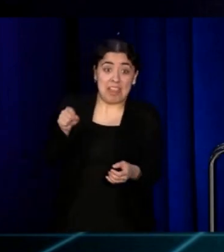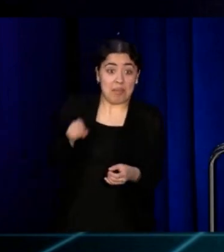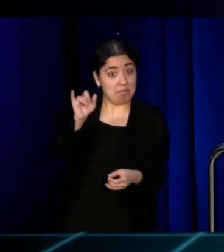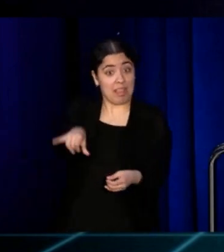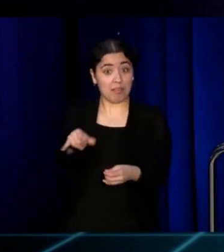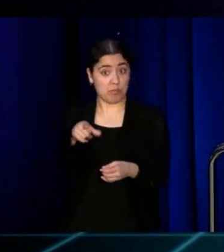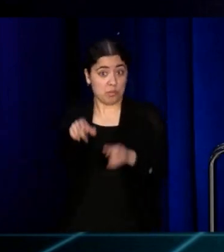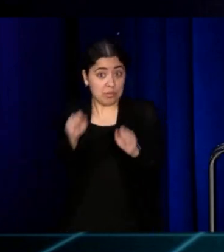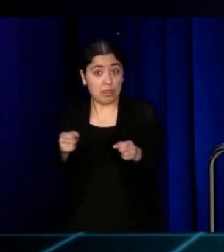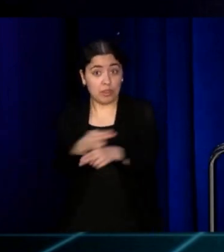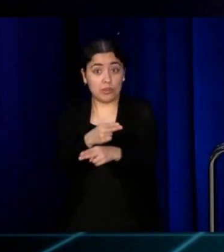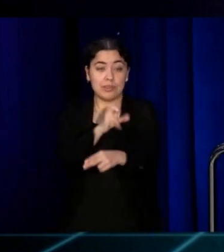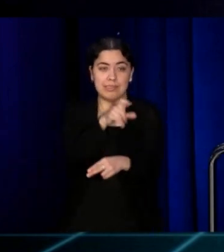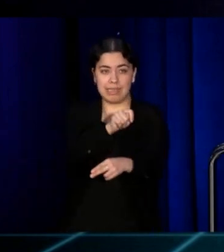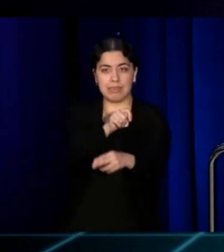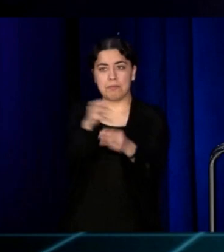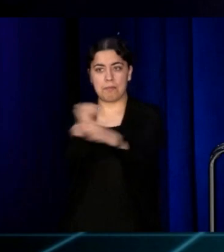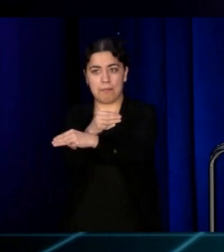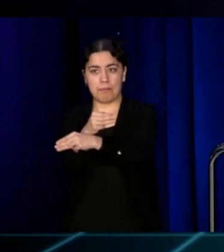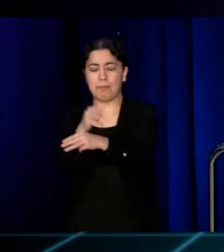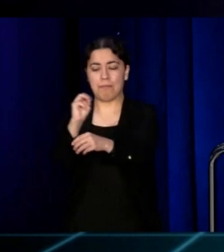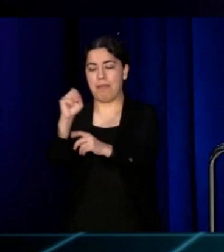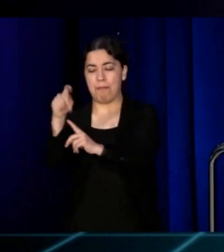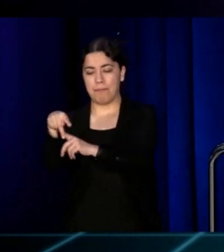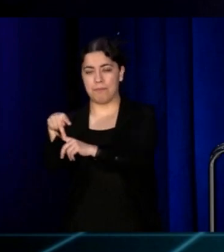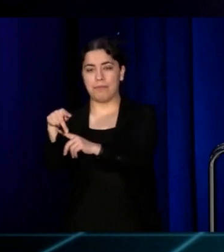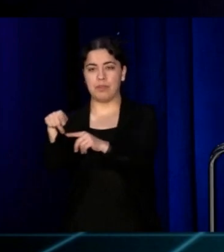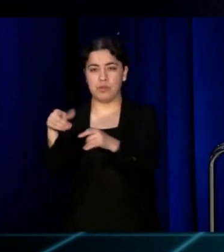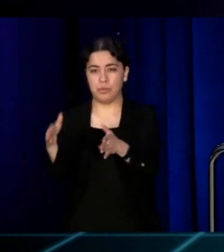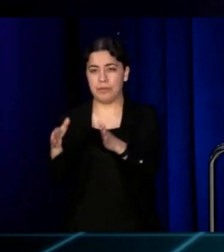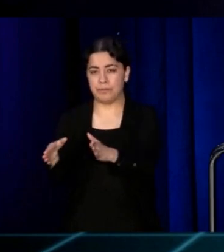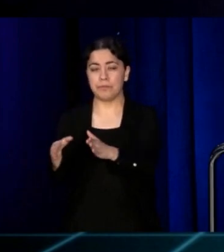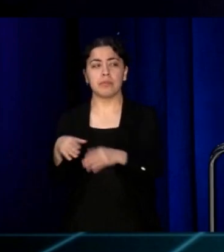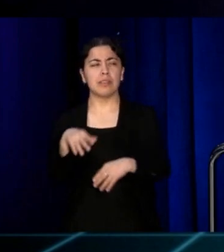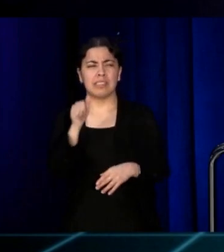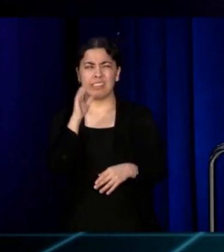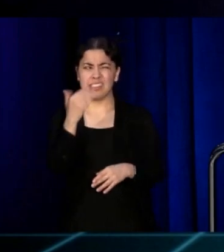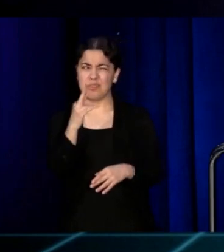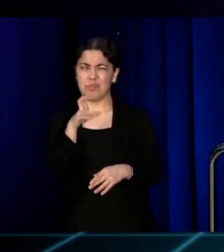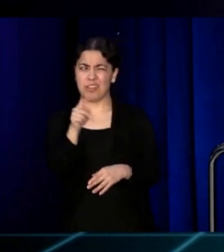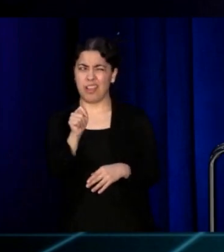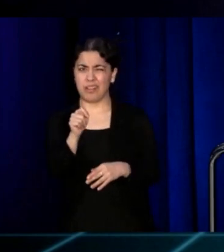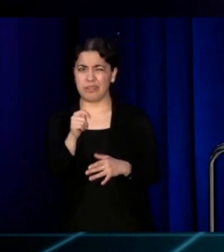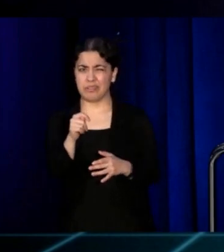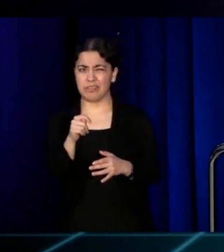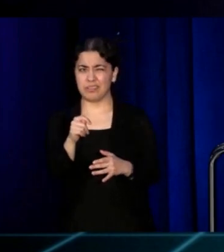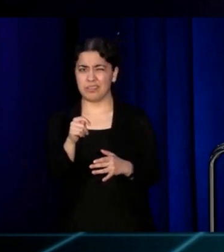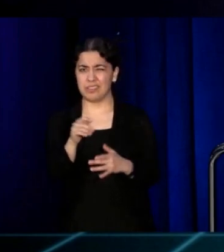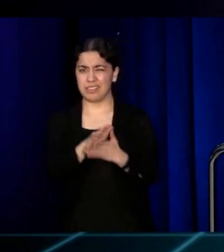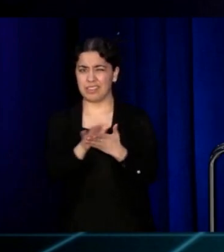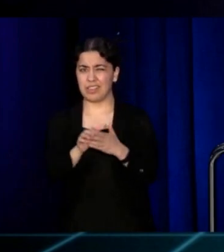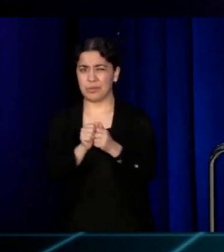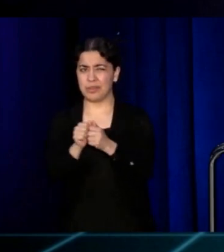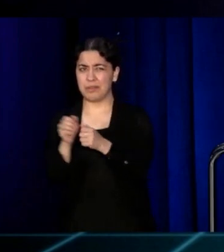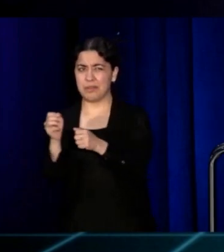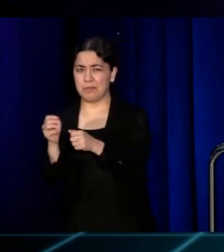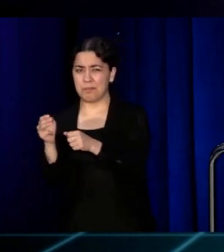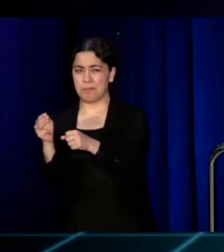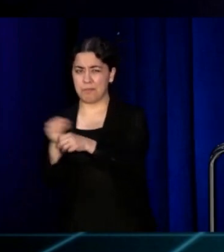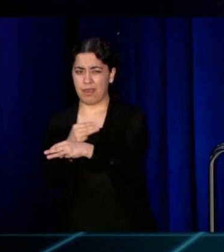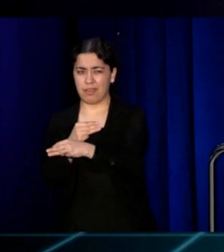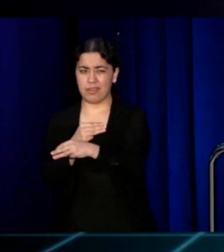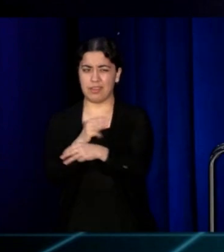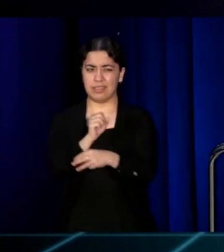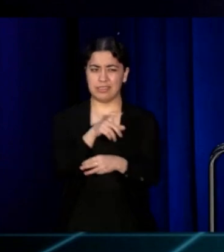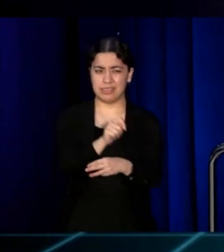You could use sets and maps this way. Well, it doesn't seem that React really plays nice with maps and sets. Yeah. Even no. though